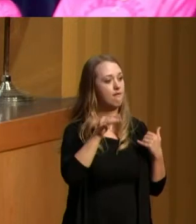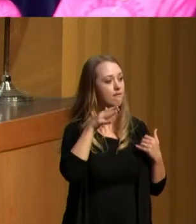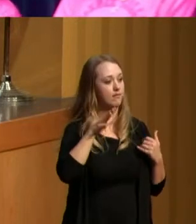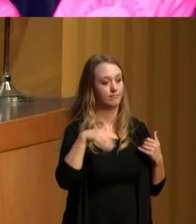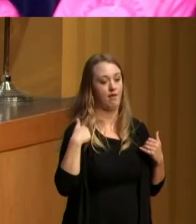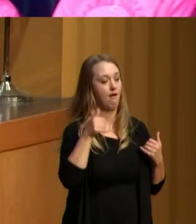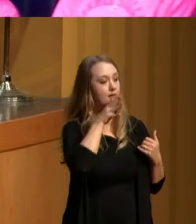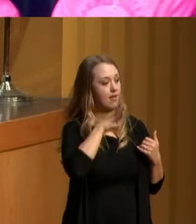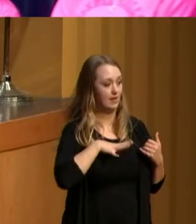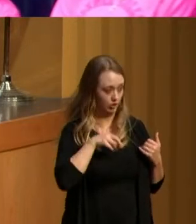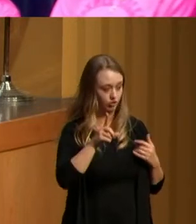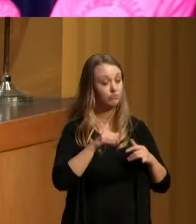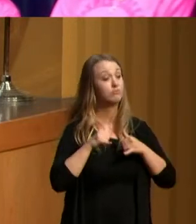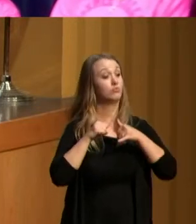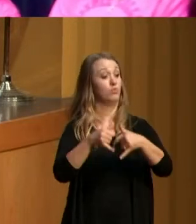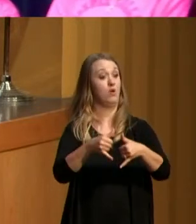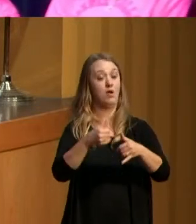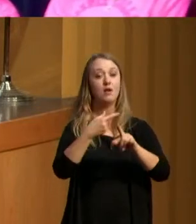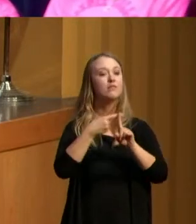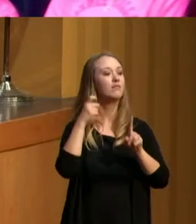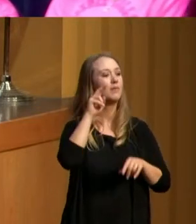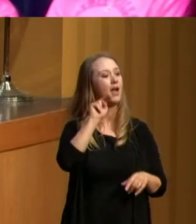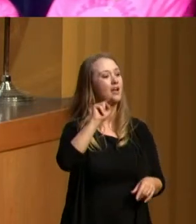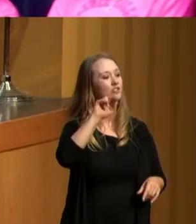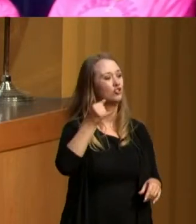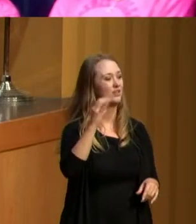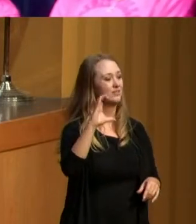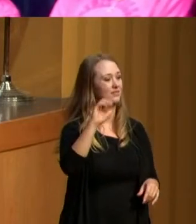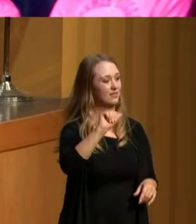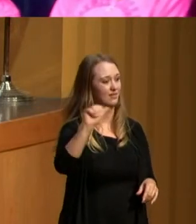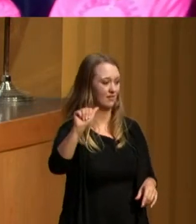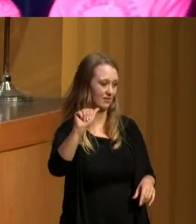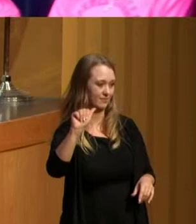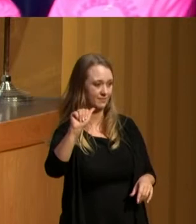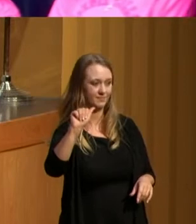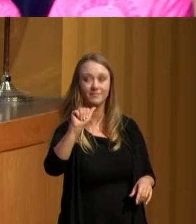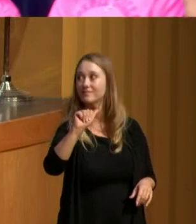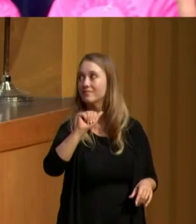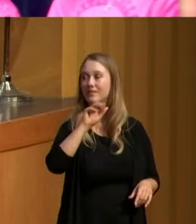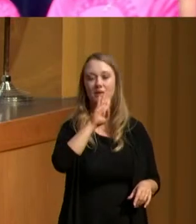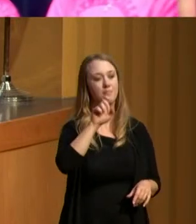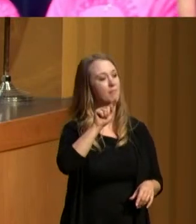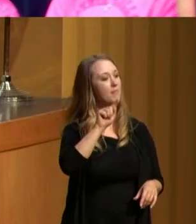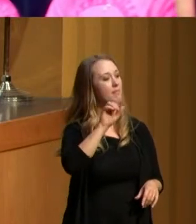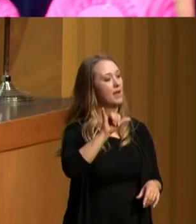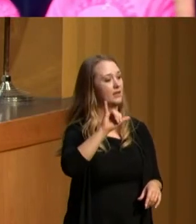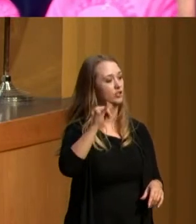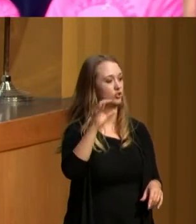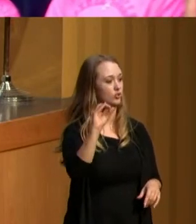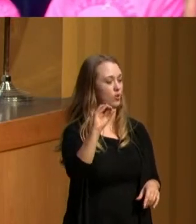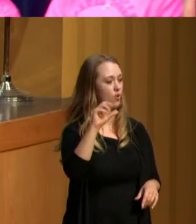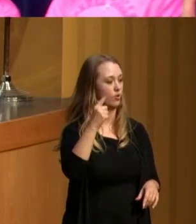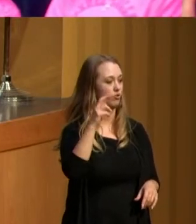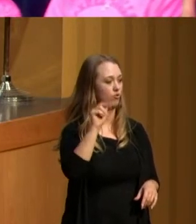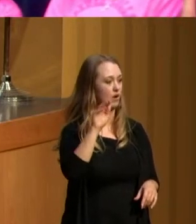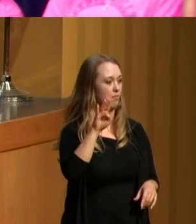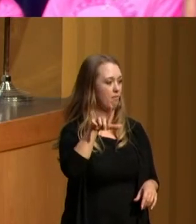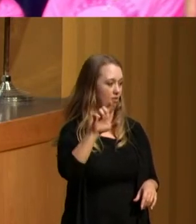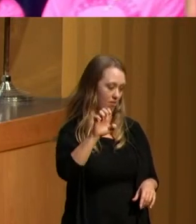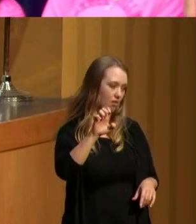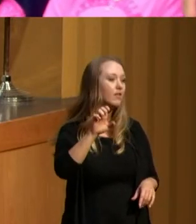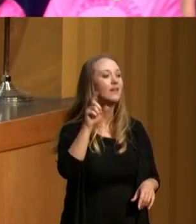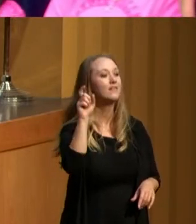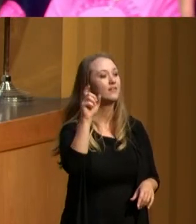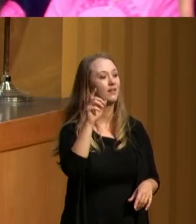was awarded by the NJCAA the Betty Jo Grable Female Student Athlete